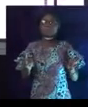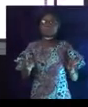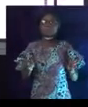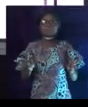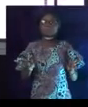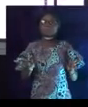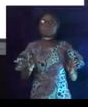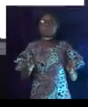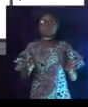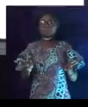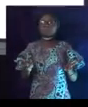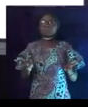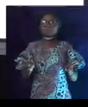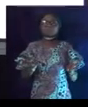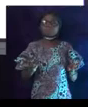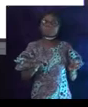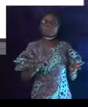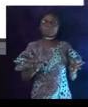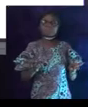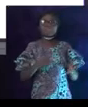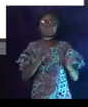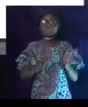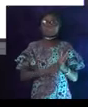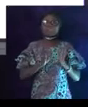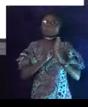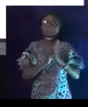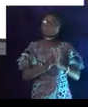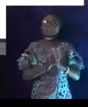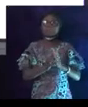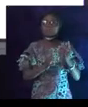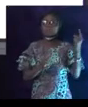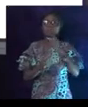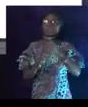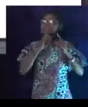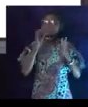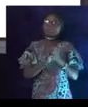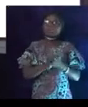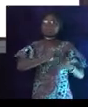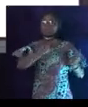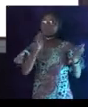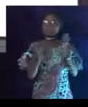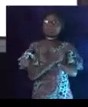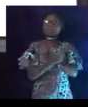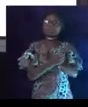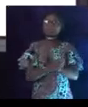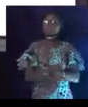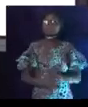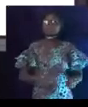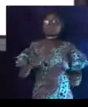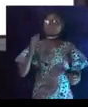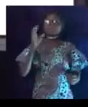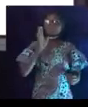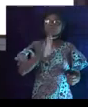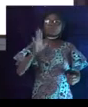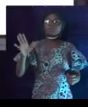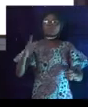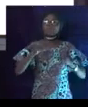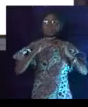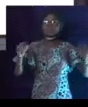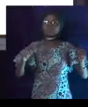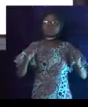122 degrees under the Fahrenheit scale, telling me that we have done this the correct way. Let's take a look at another